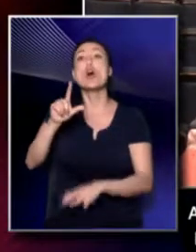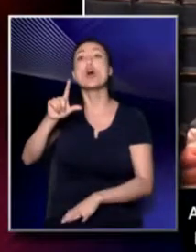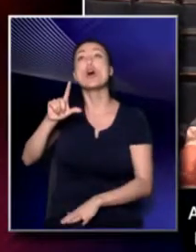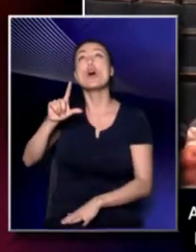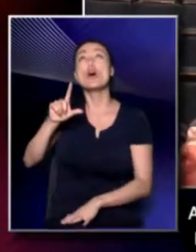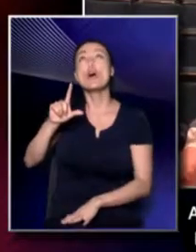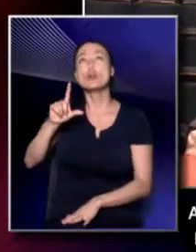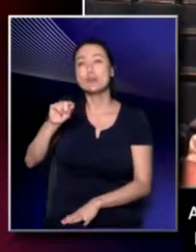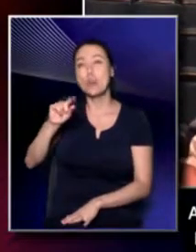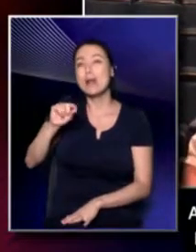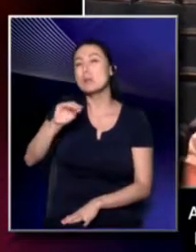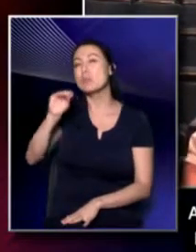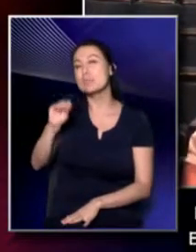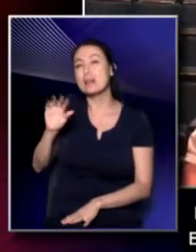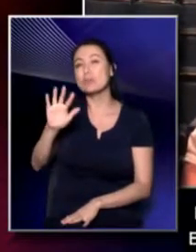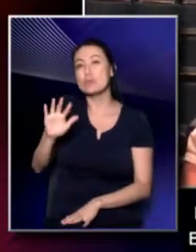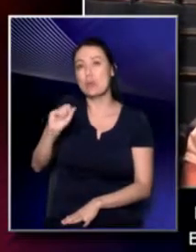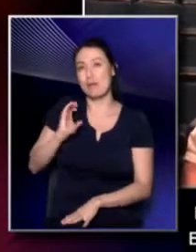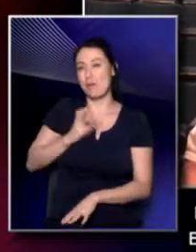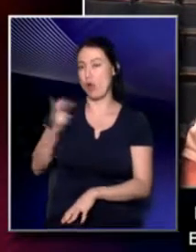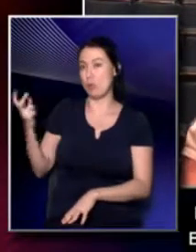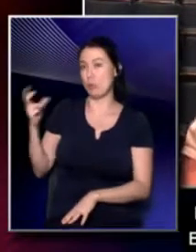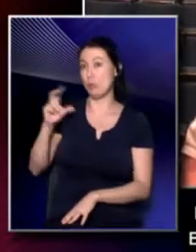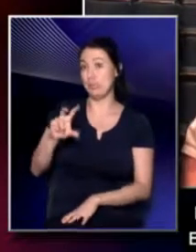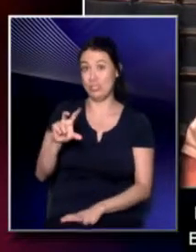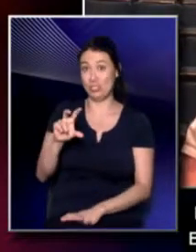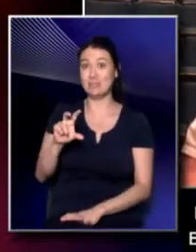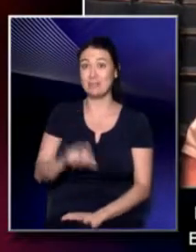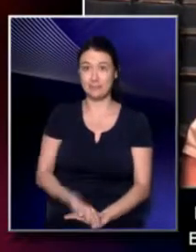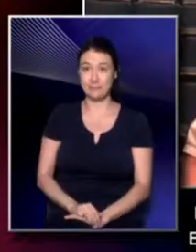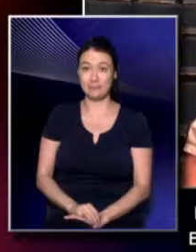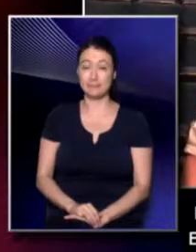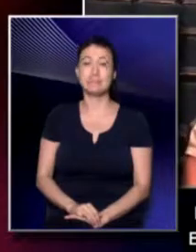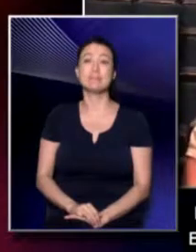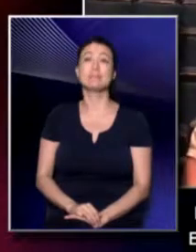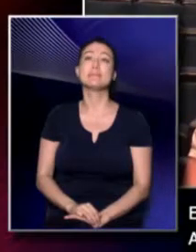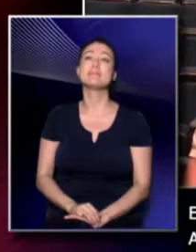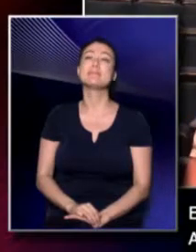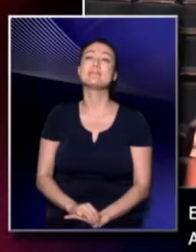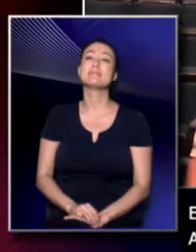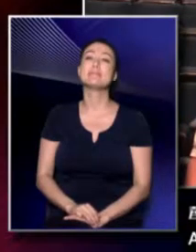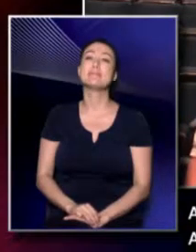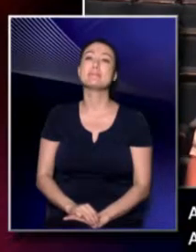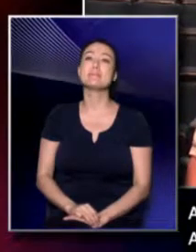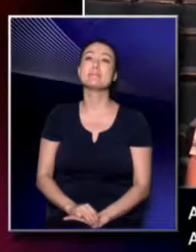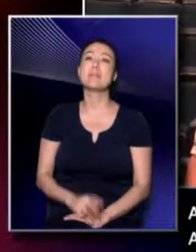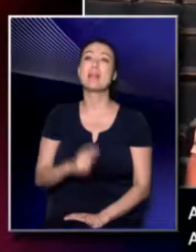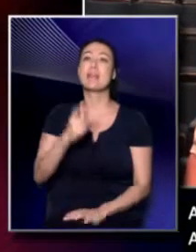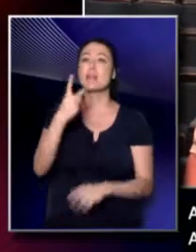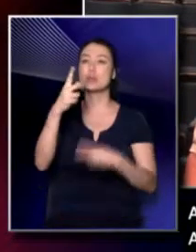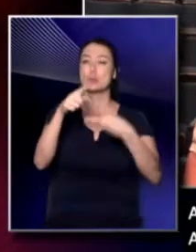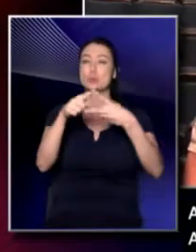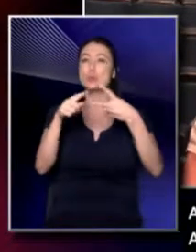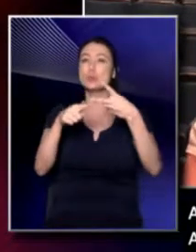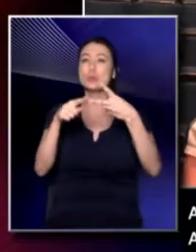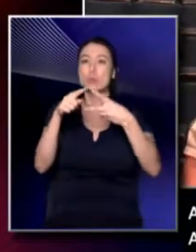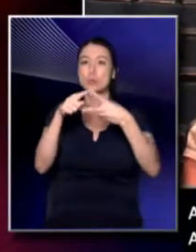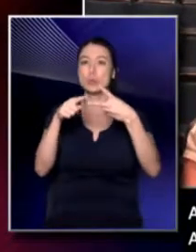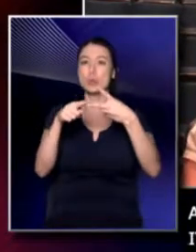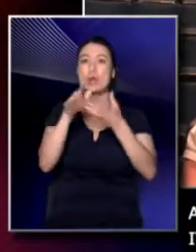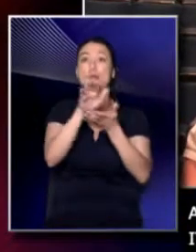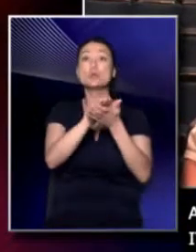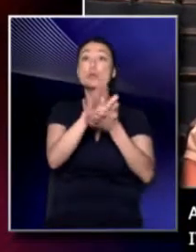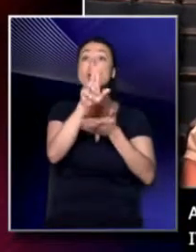or so of our appropriation. And then there are the 2 line items that I spoke about. School